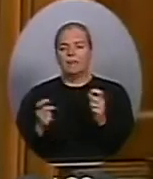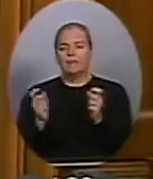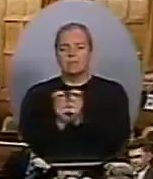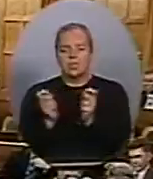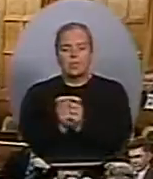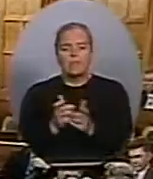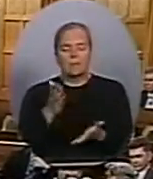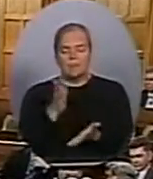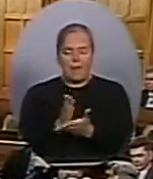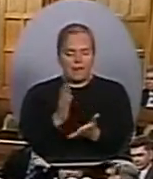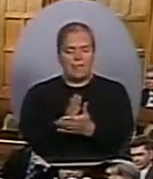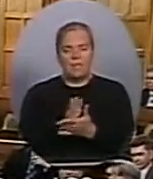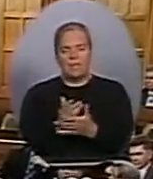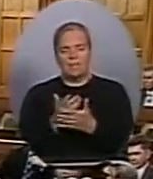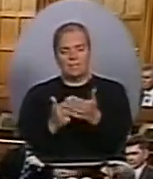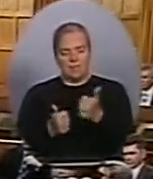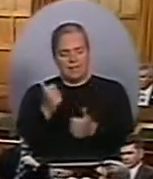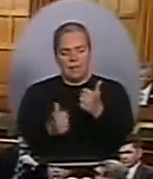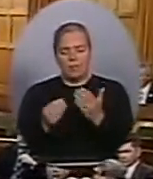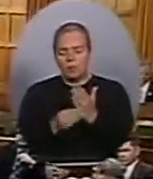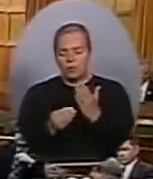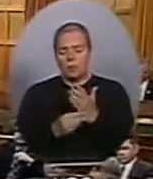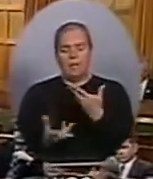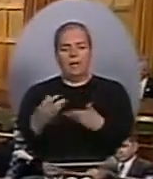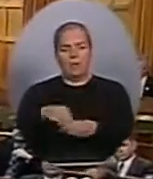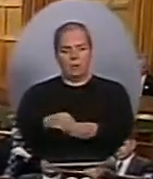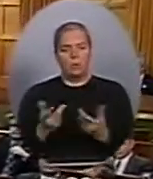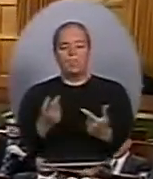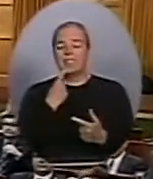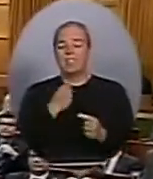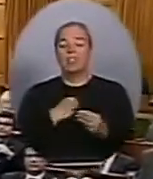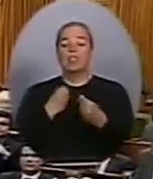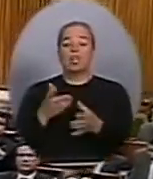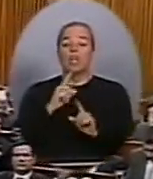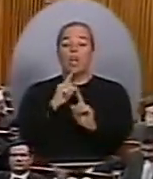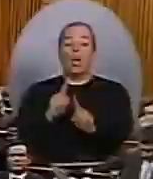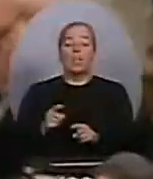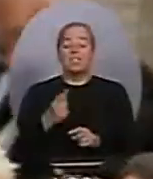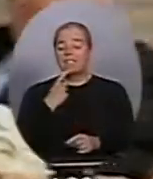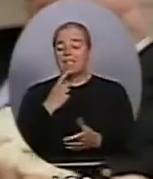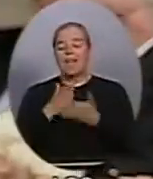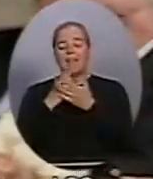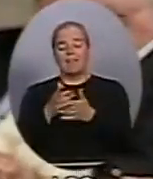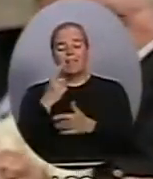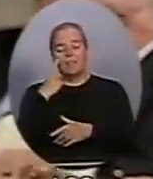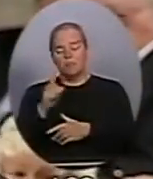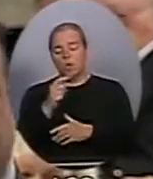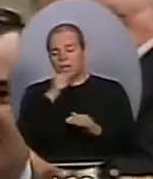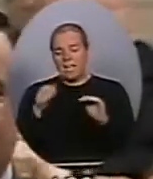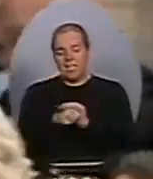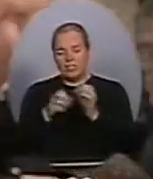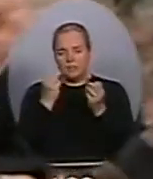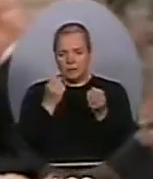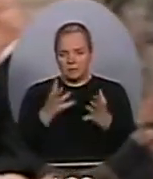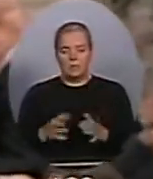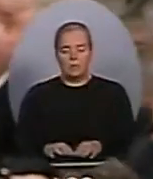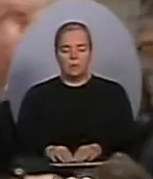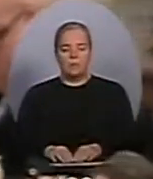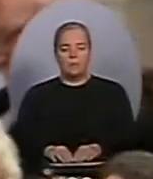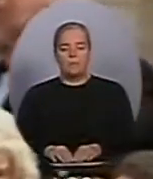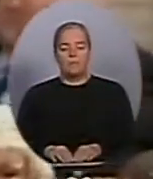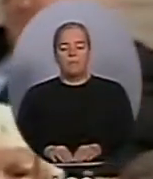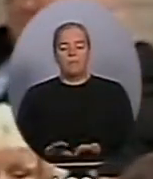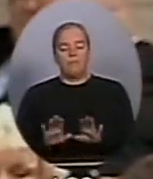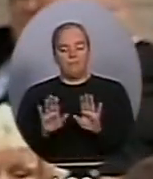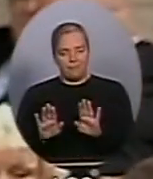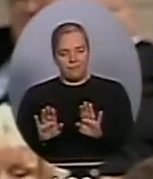help? The Honourable Minister of Canadian Heritage. Well, a couple things. As I said, the Ethics Commissioner is